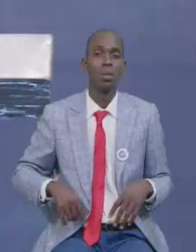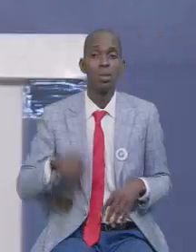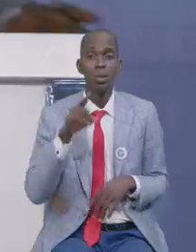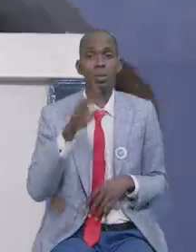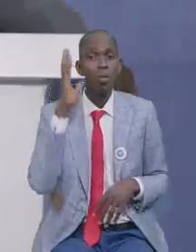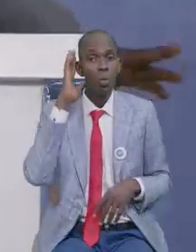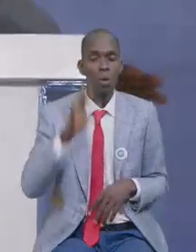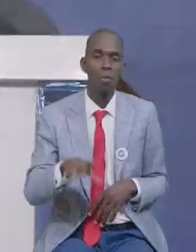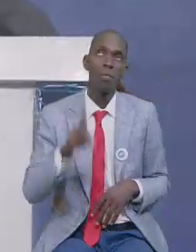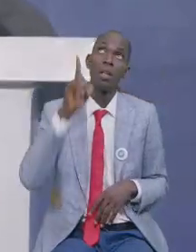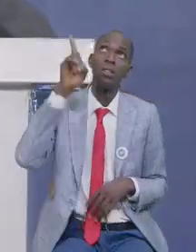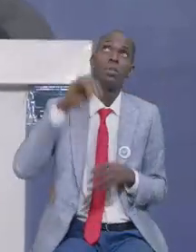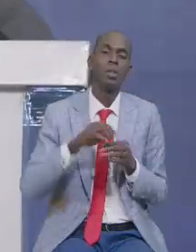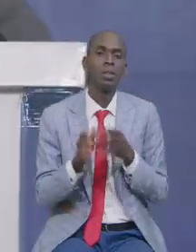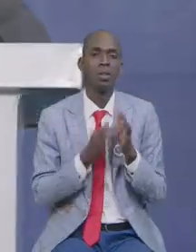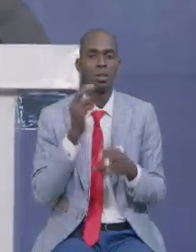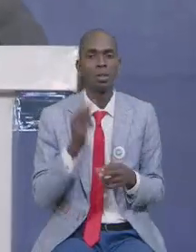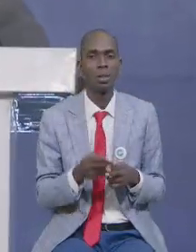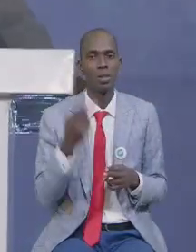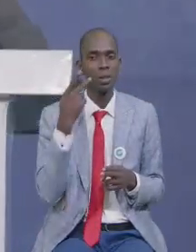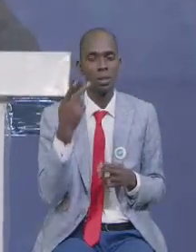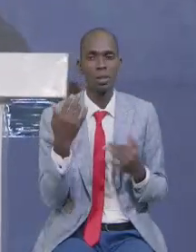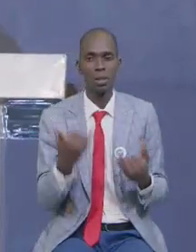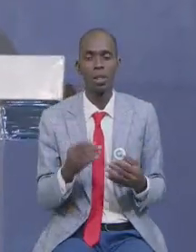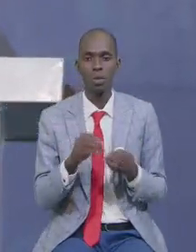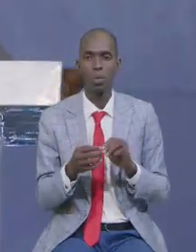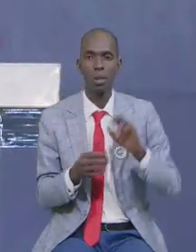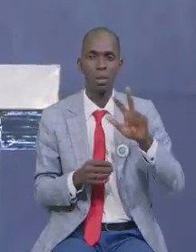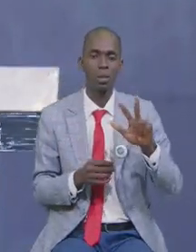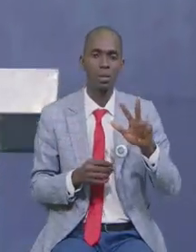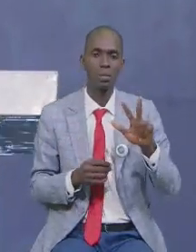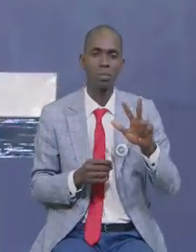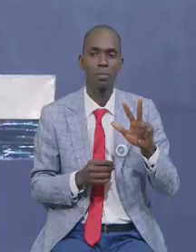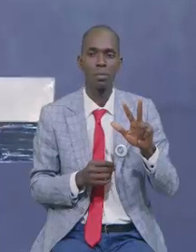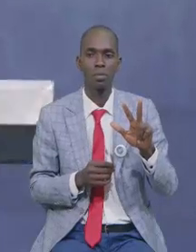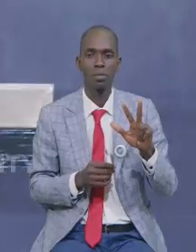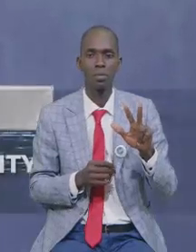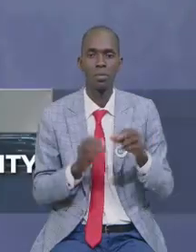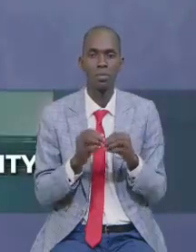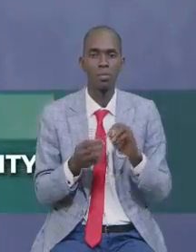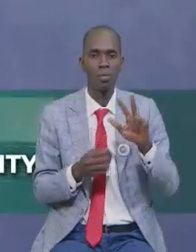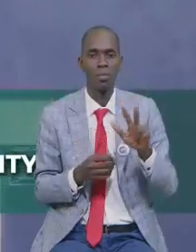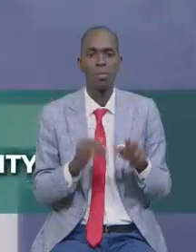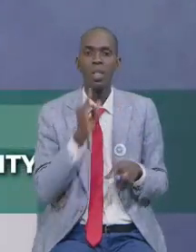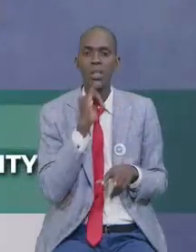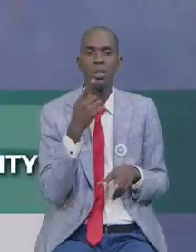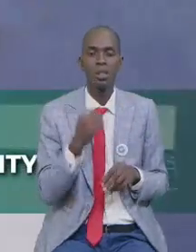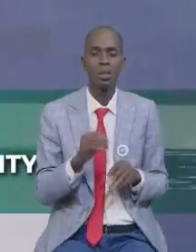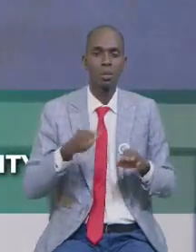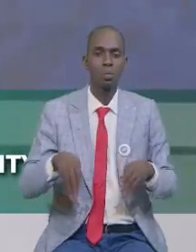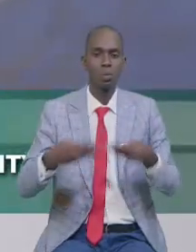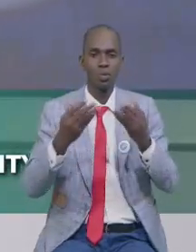him. We're looking at number three there. Number three there is the provision for